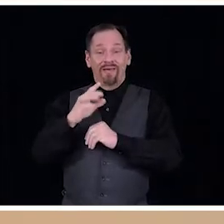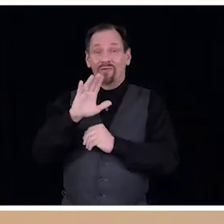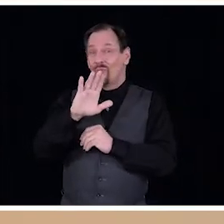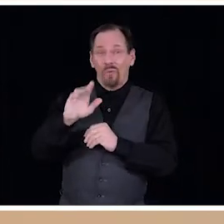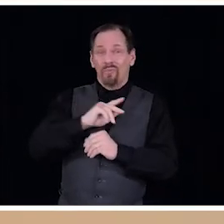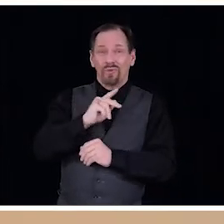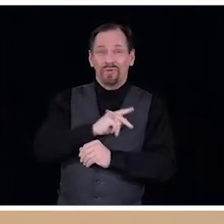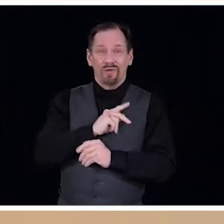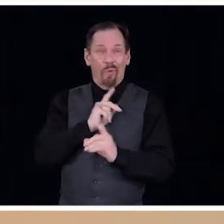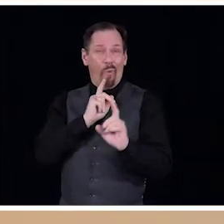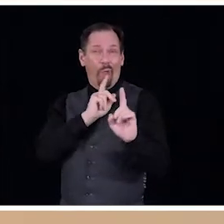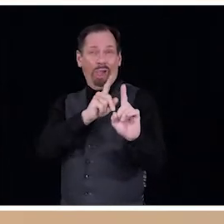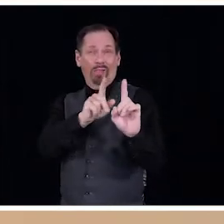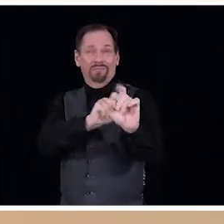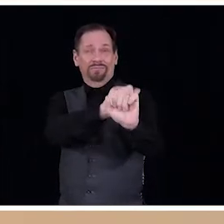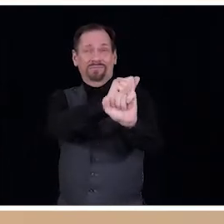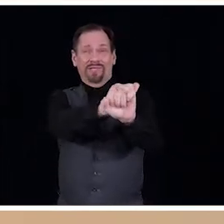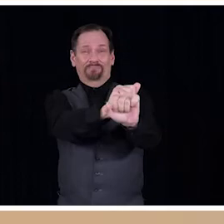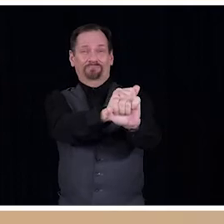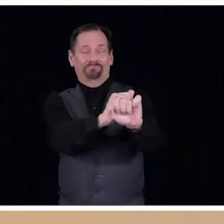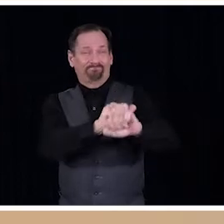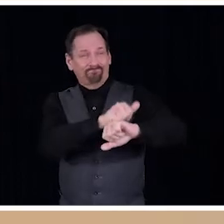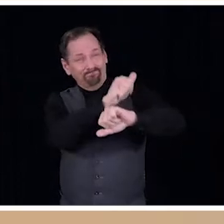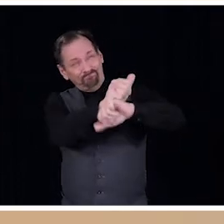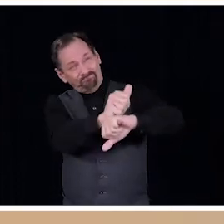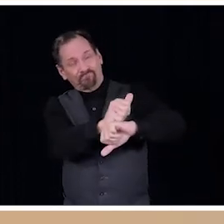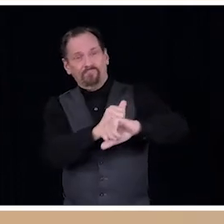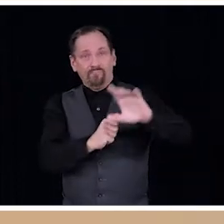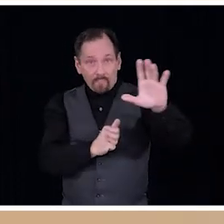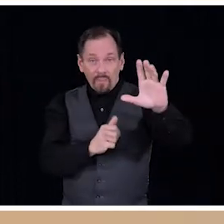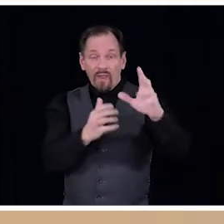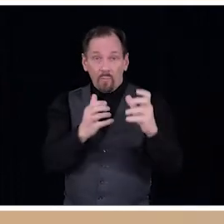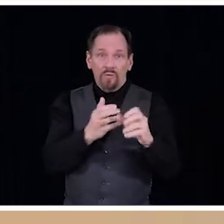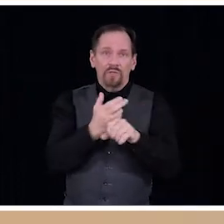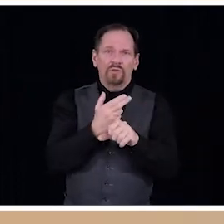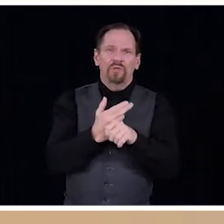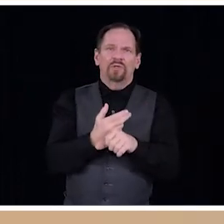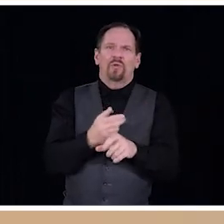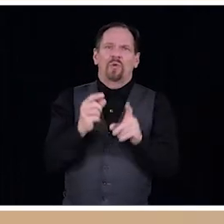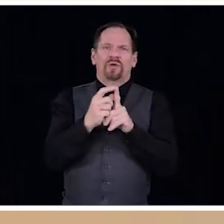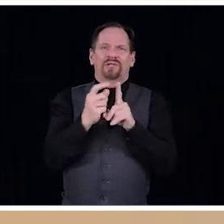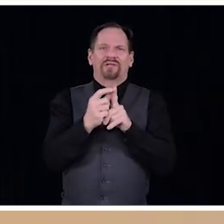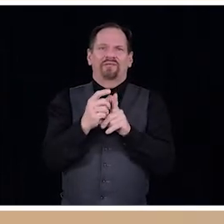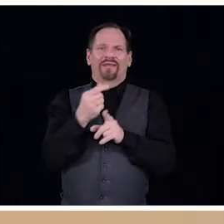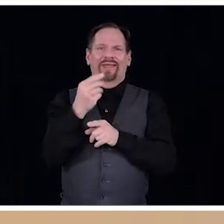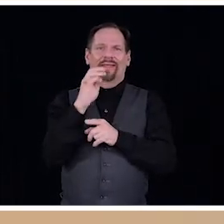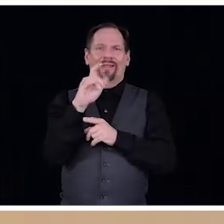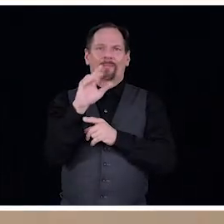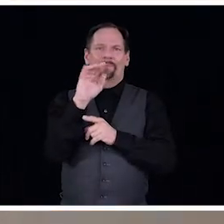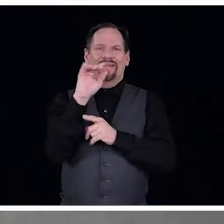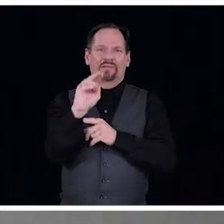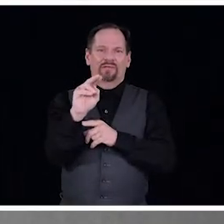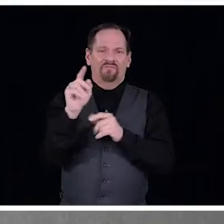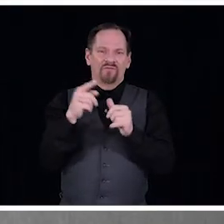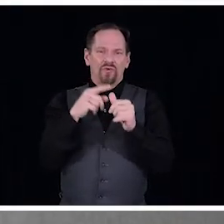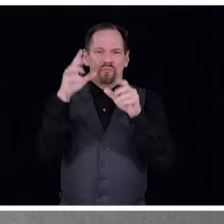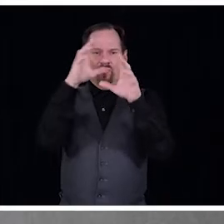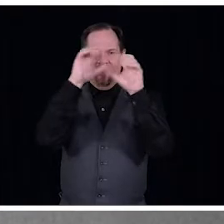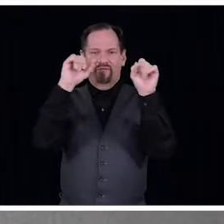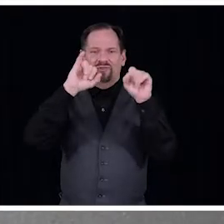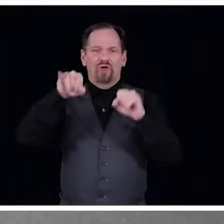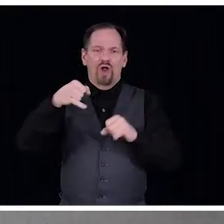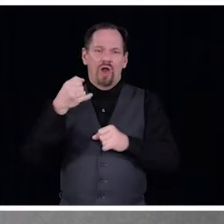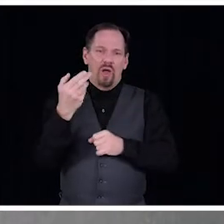aspiration. Here, I would like to use the words of Daniel Coyte Gilman, the first president of Johns Hopkins, at